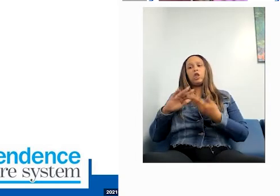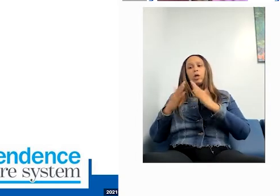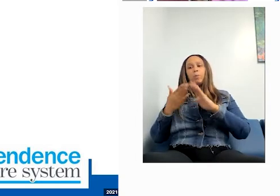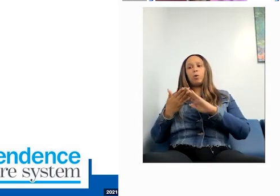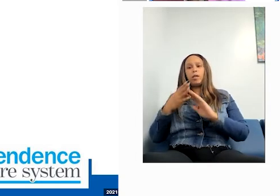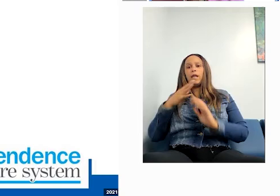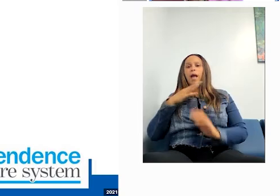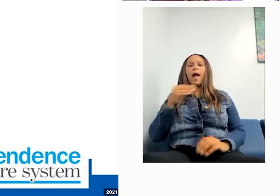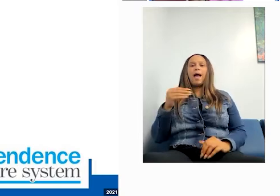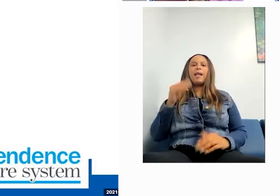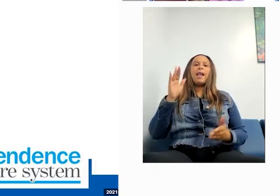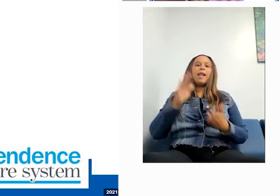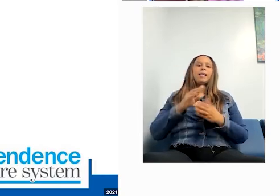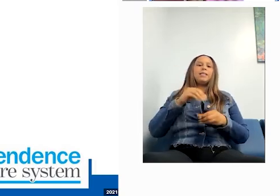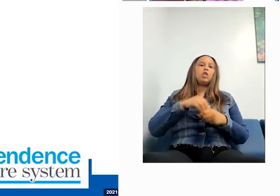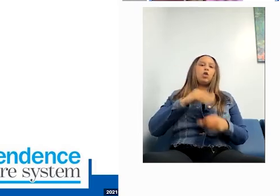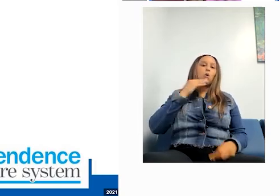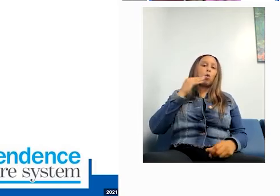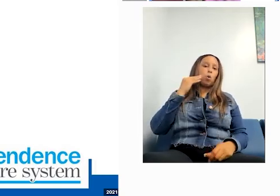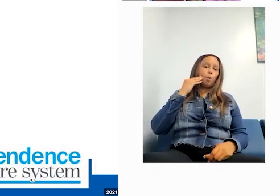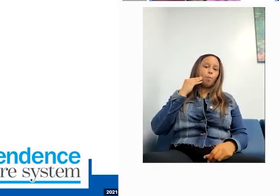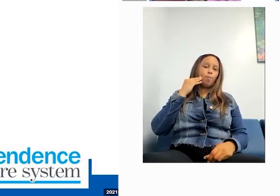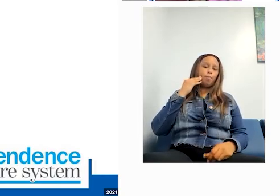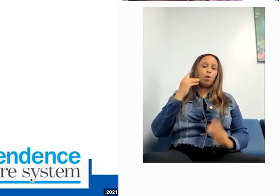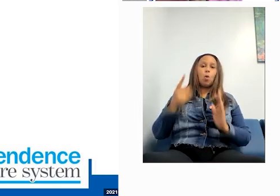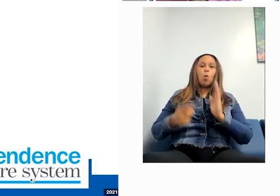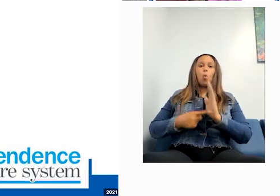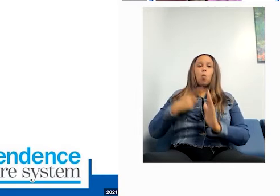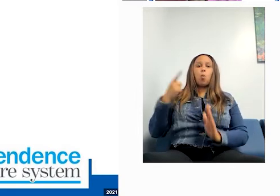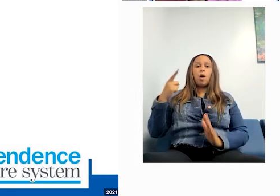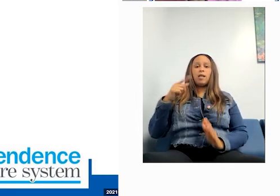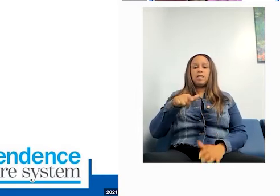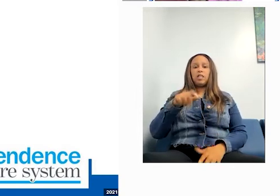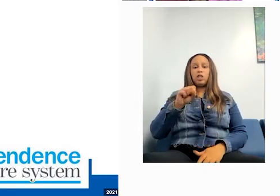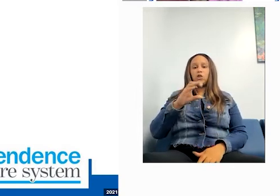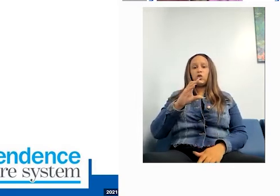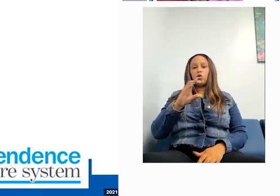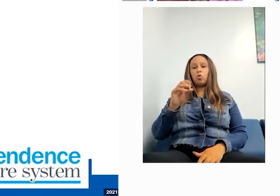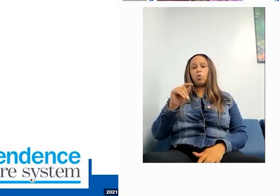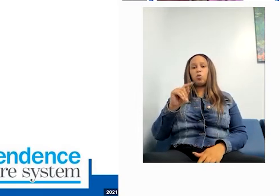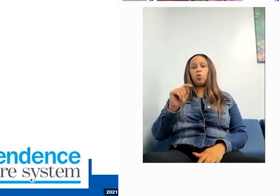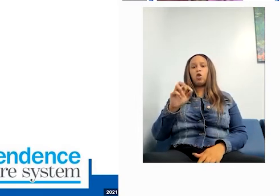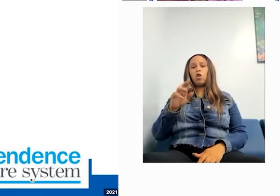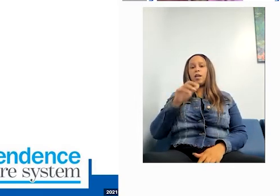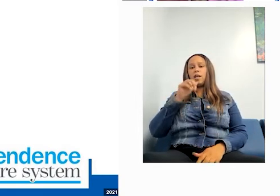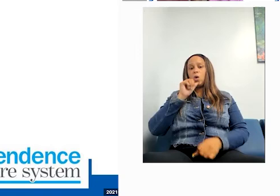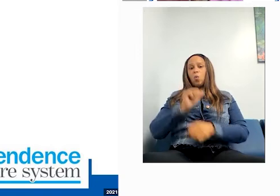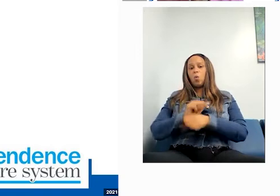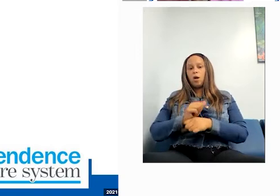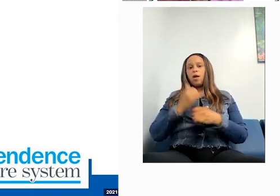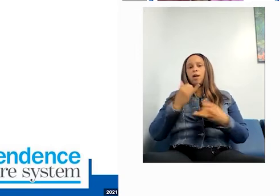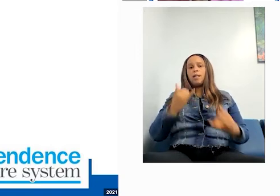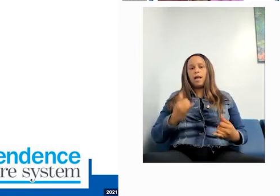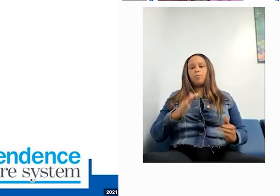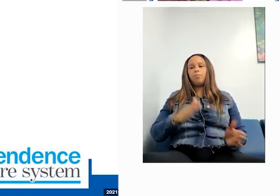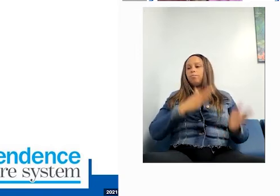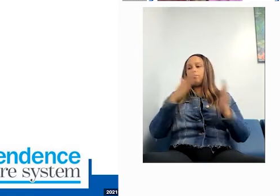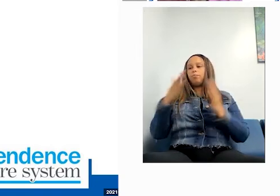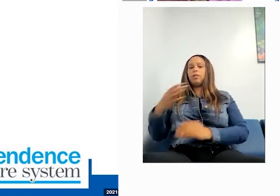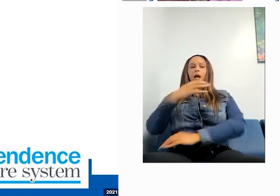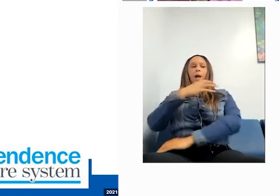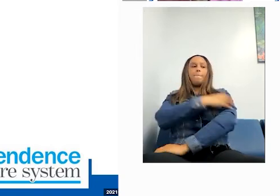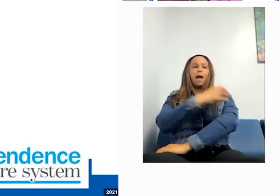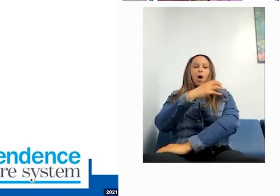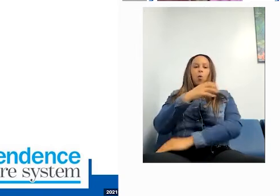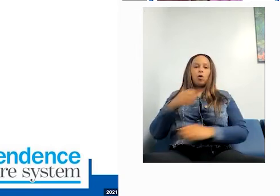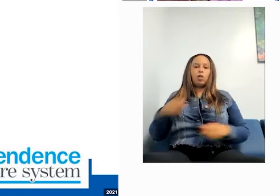home. When a scooter doesn't work, we now move to the power chair world. And I won't bore you through